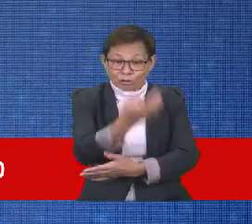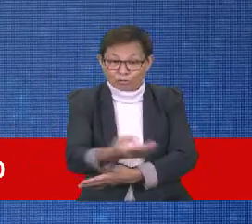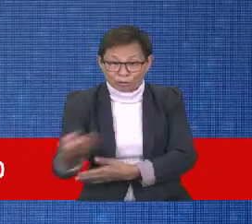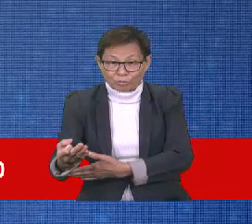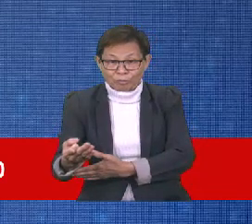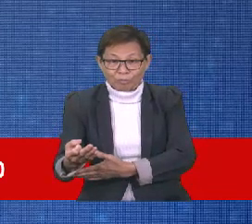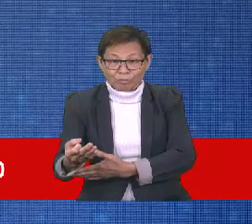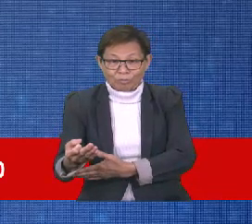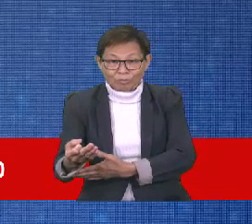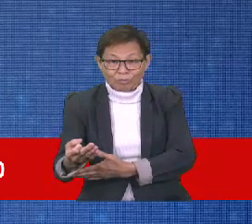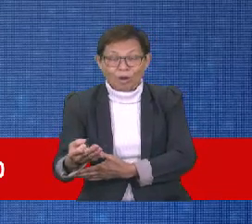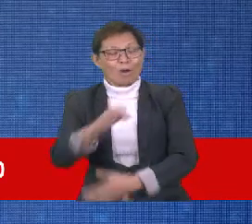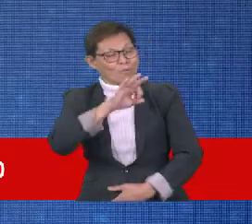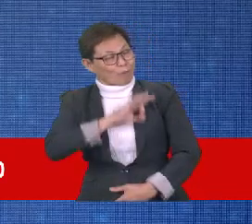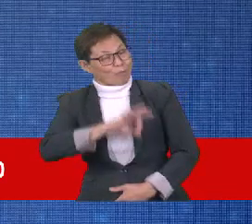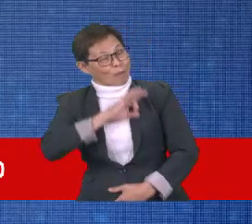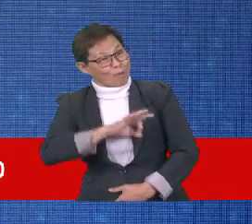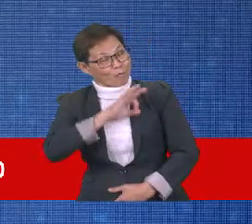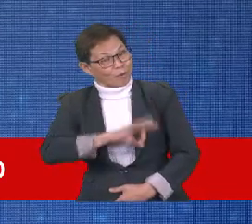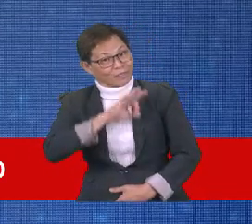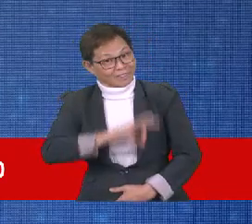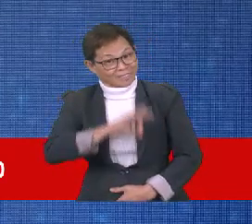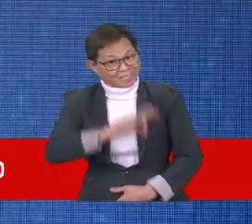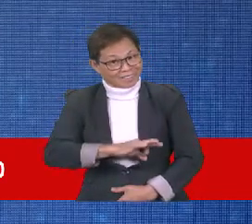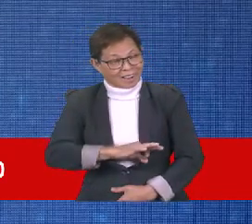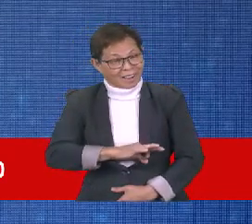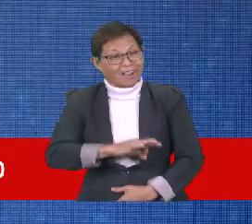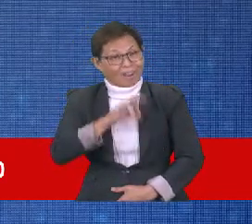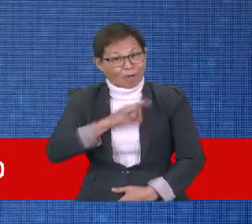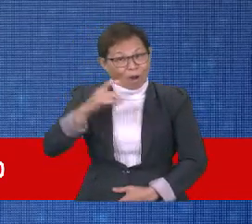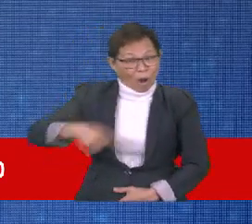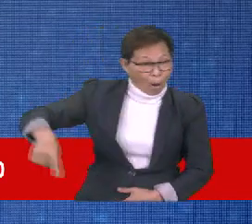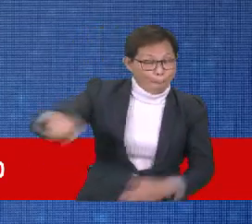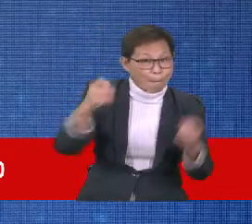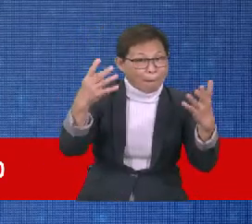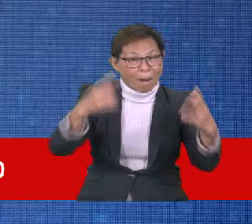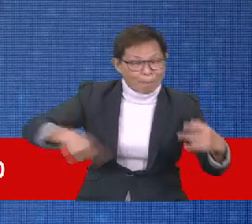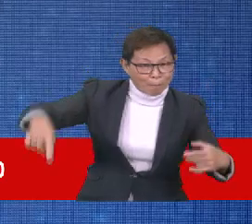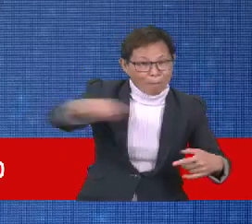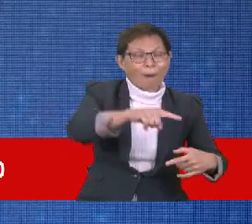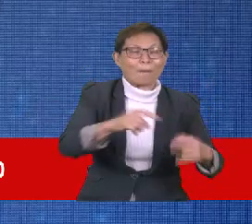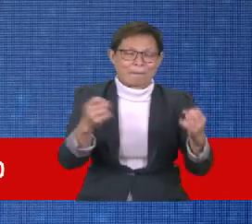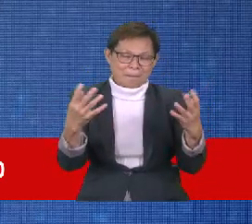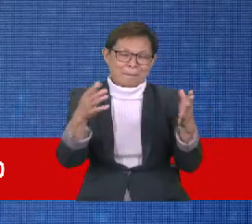positively affect the vast majority of our people.